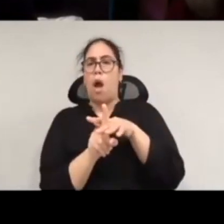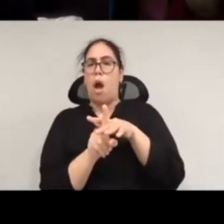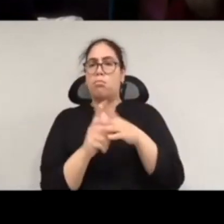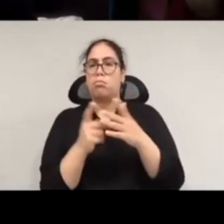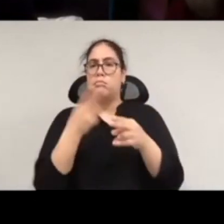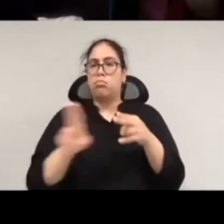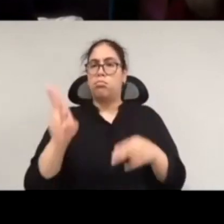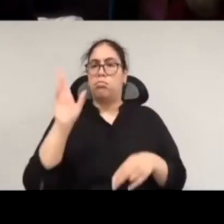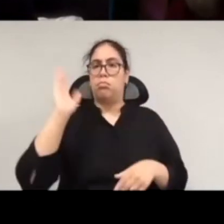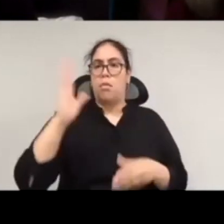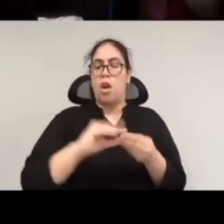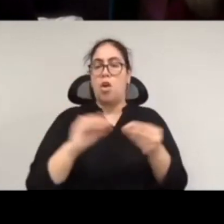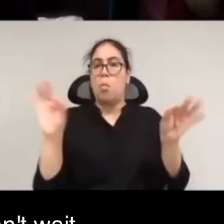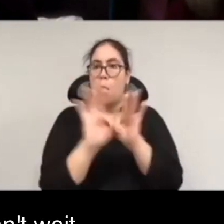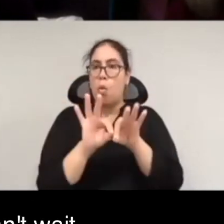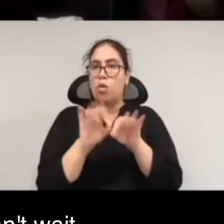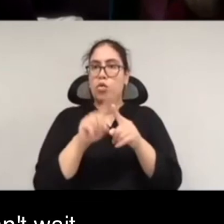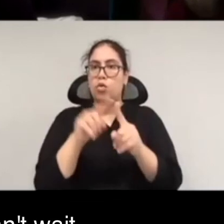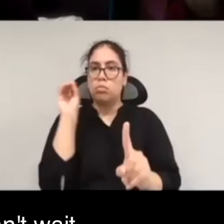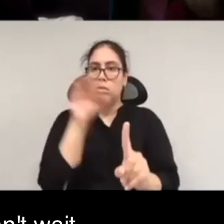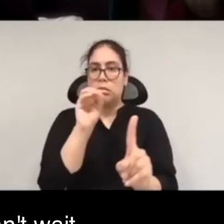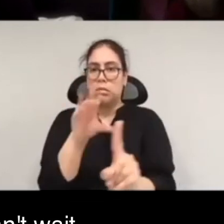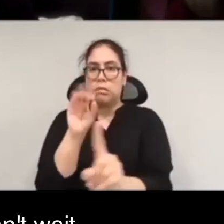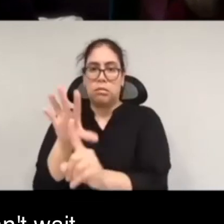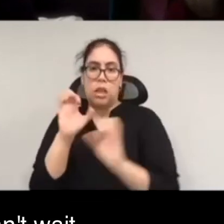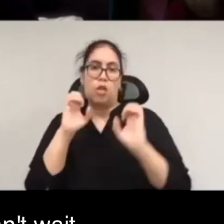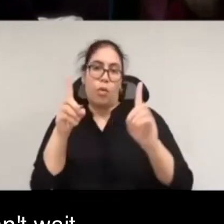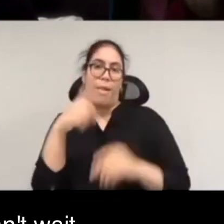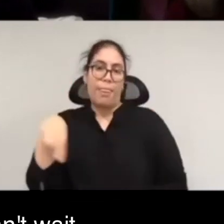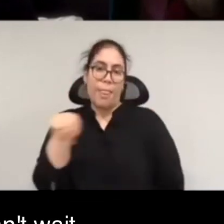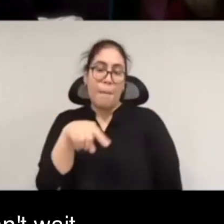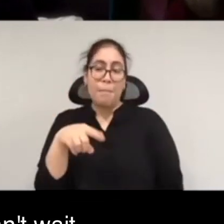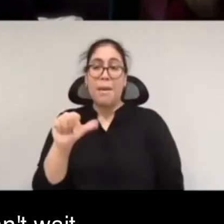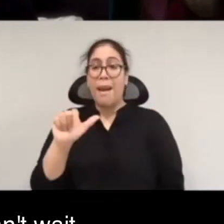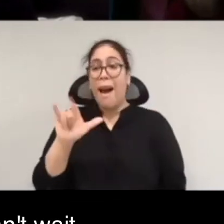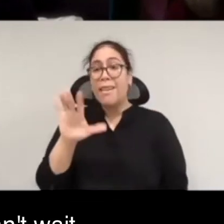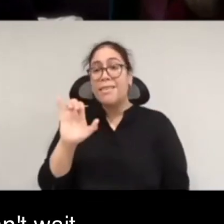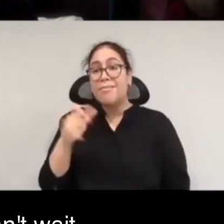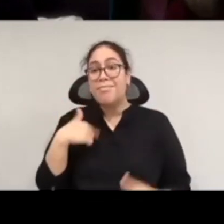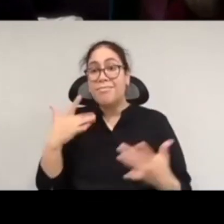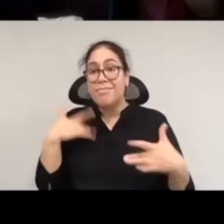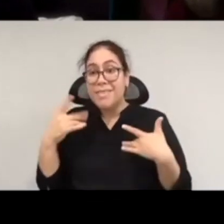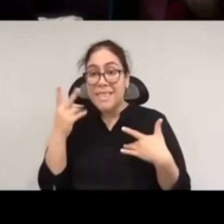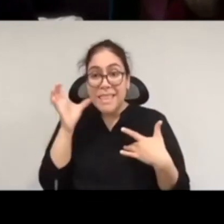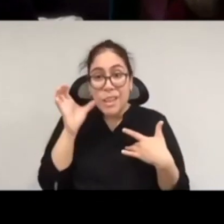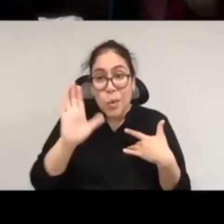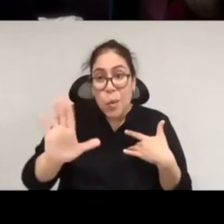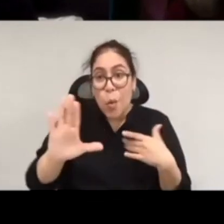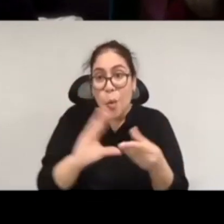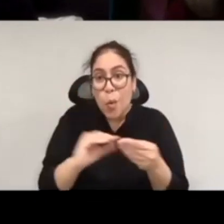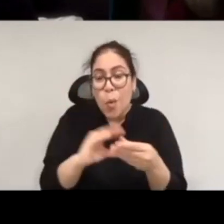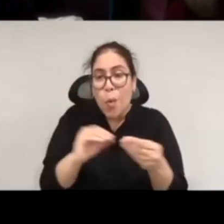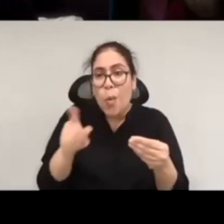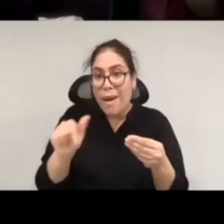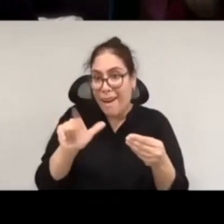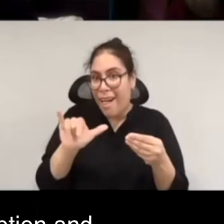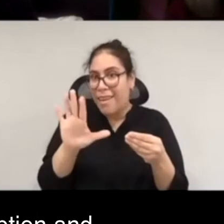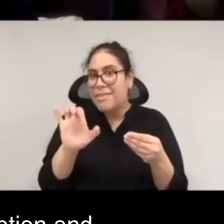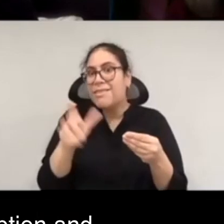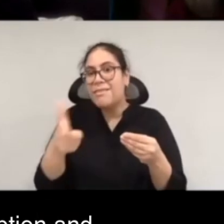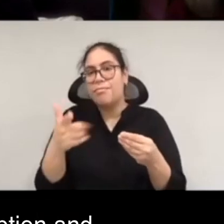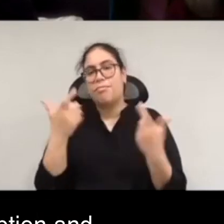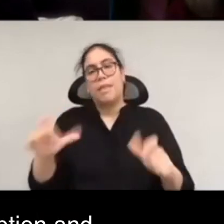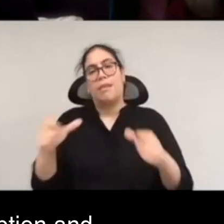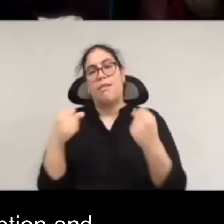to enlighten people and educate them. So Alice, I can't wait to hear your input here, but Alice is a big fan and a big advocate of